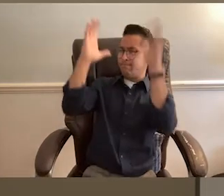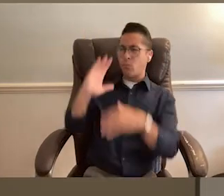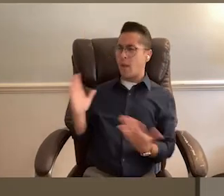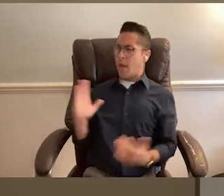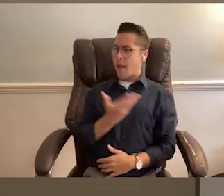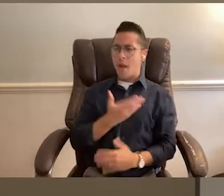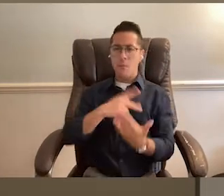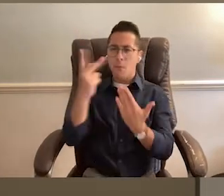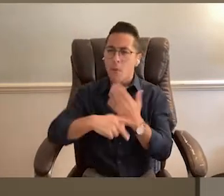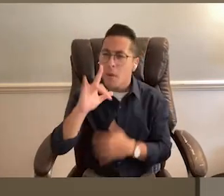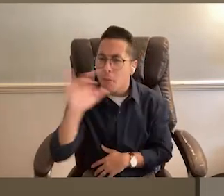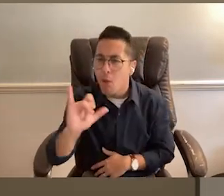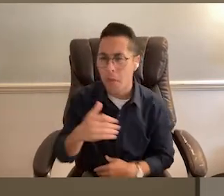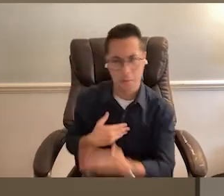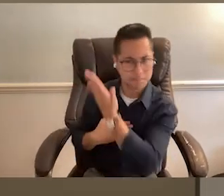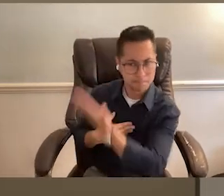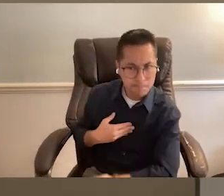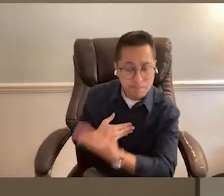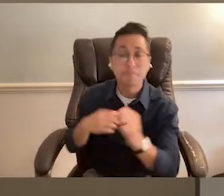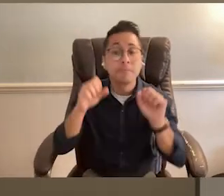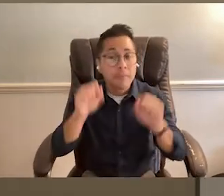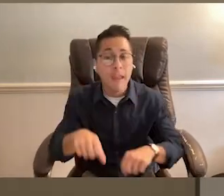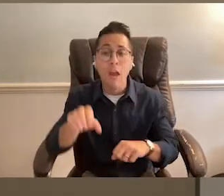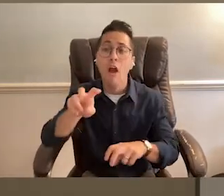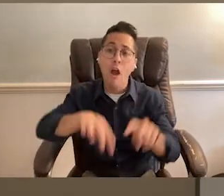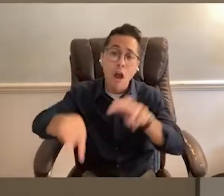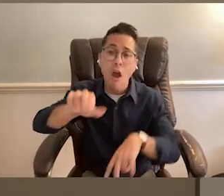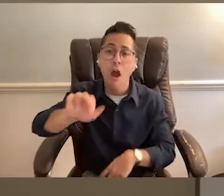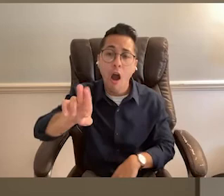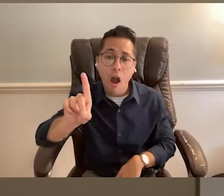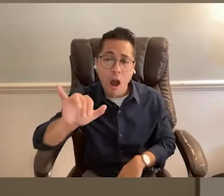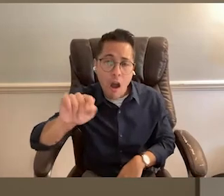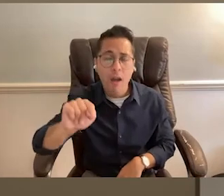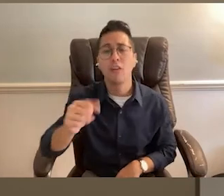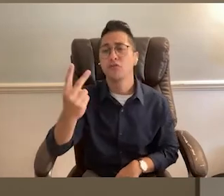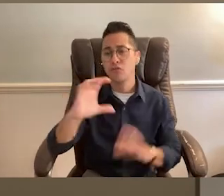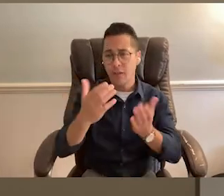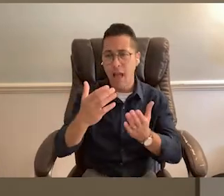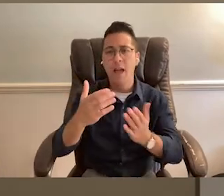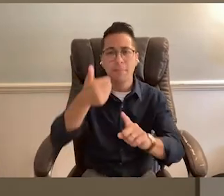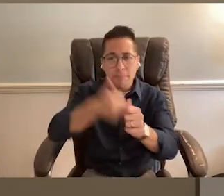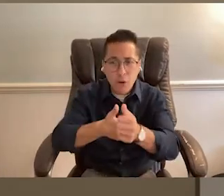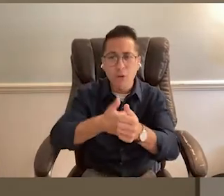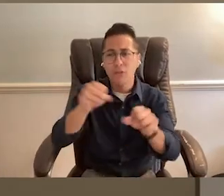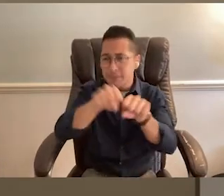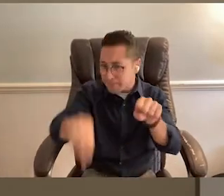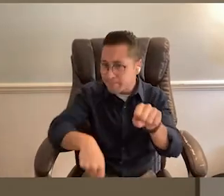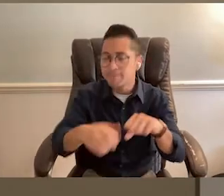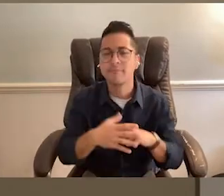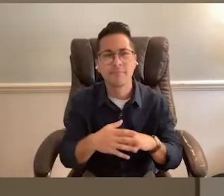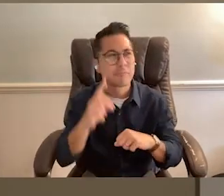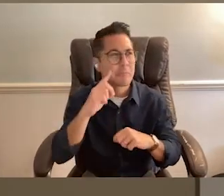years. All the concerts, it's been COVID, everything's been closed, but they get to do all of the things that all the other college students are